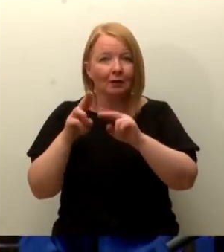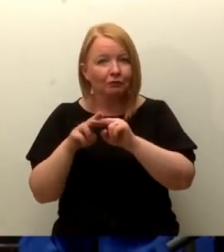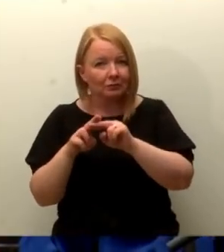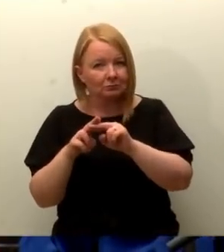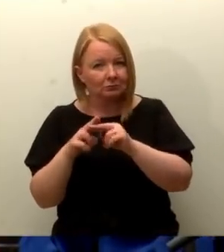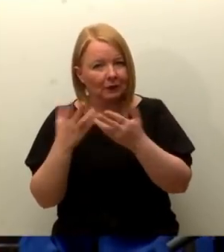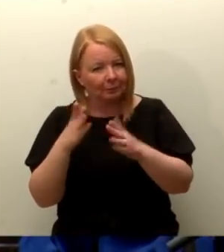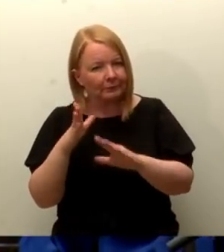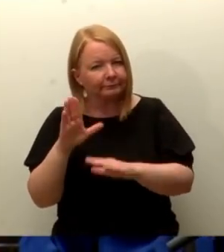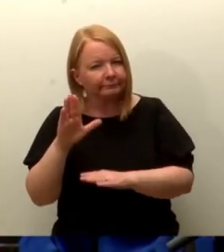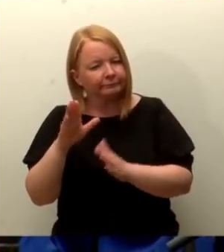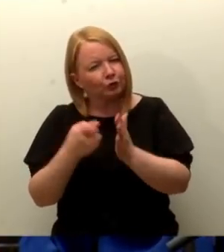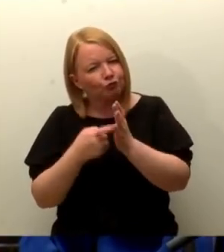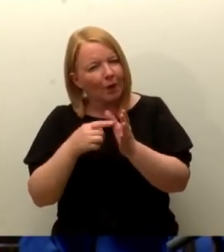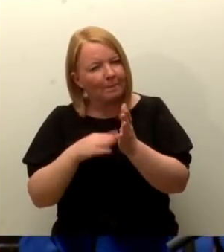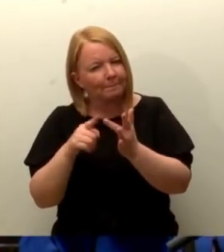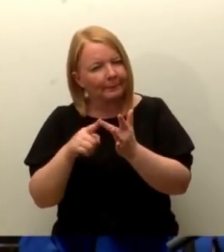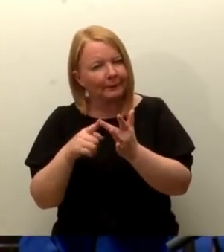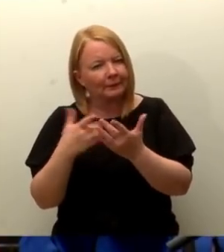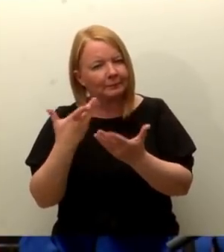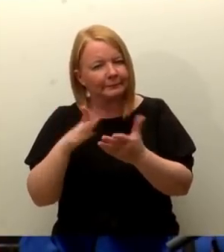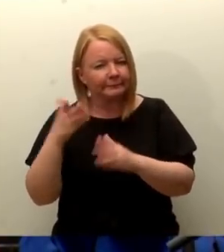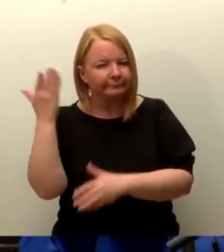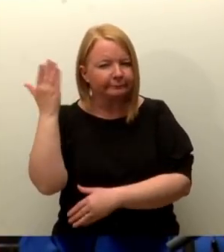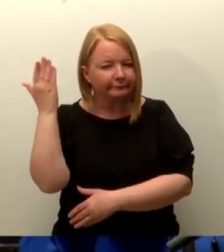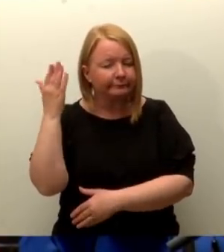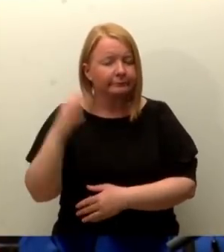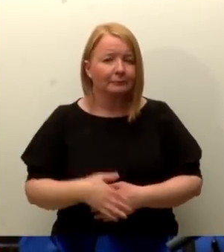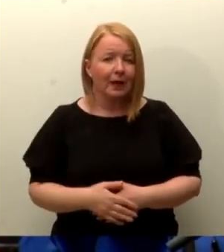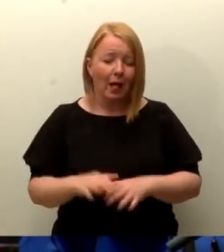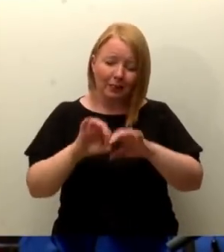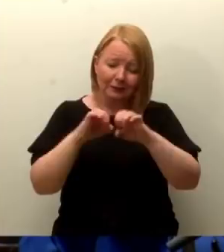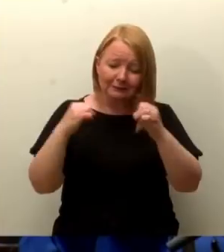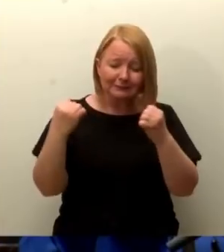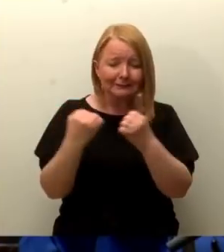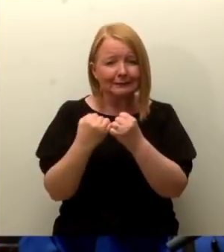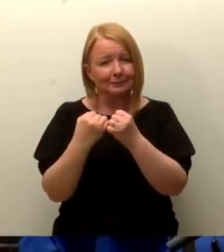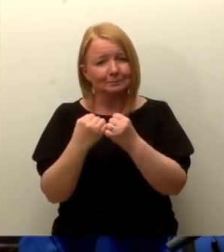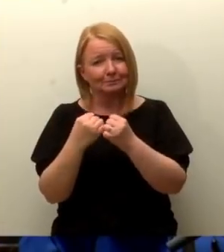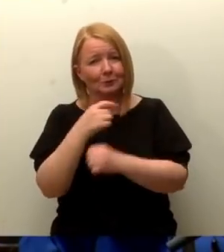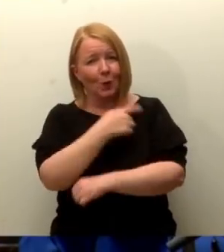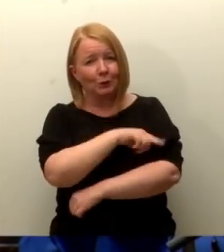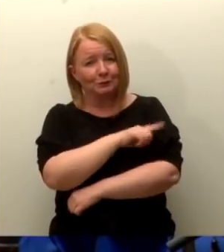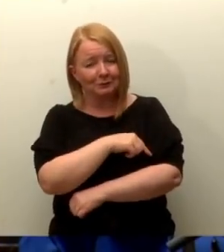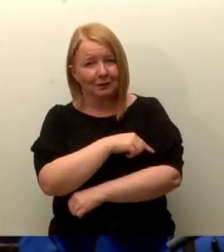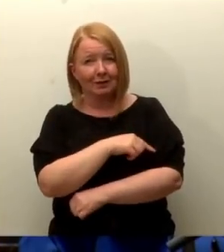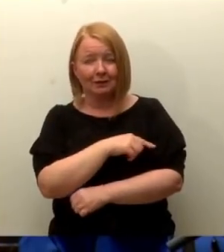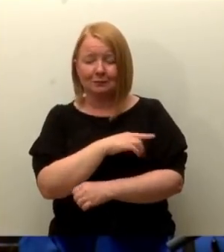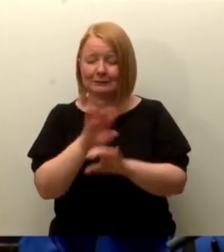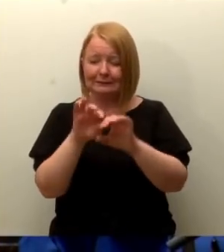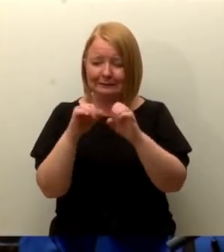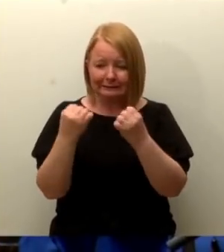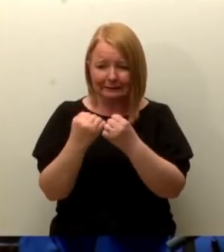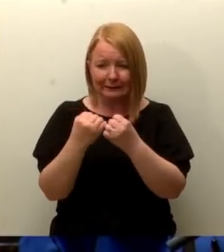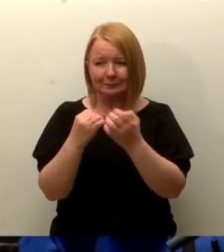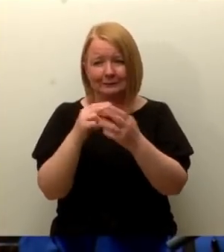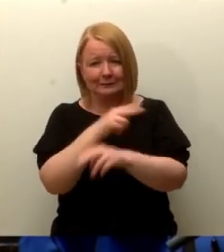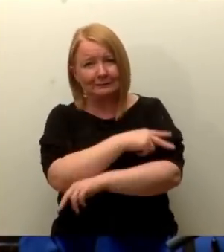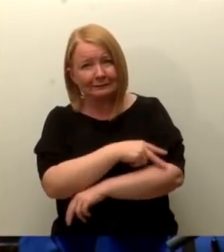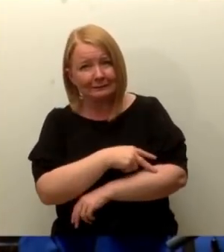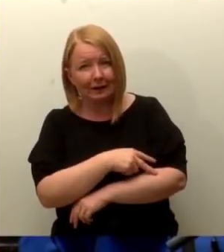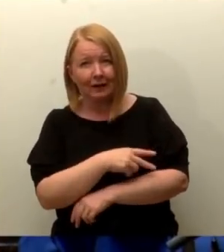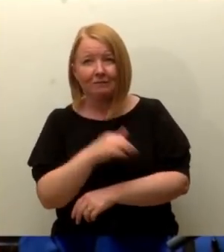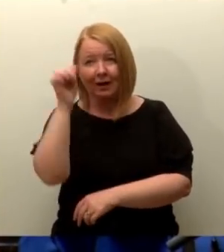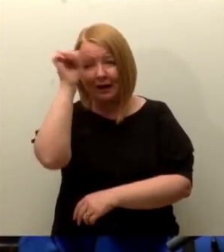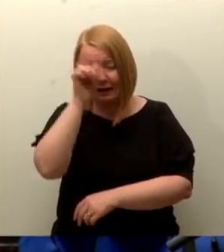them in Professor Abood's presentation, and my team at Sancheti Hospital, my OR staff, my